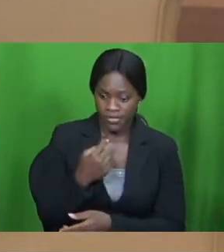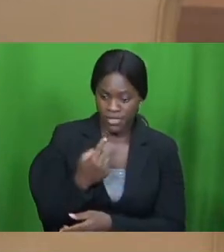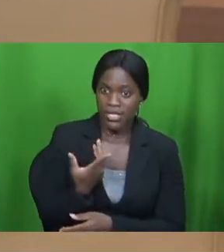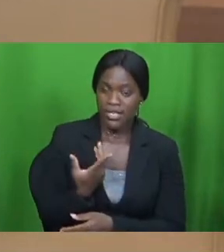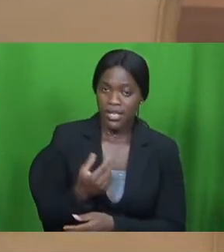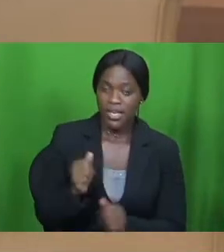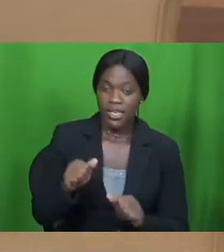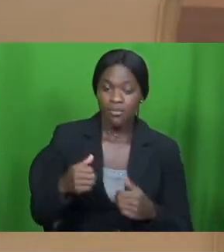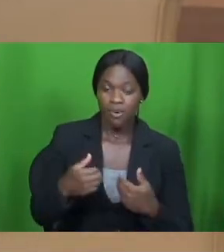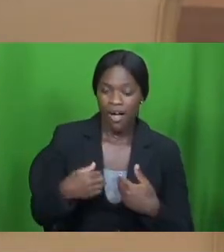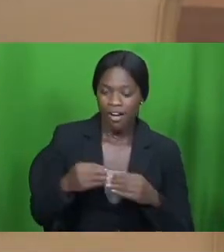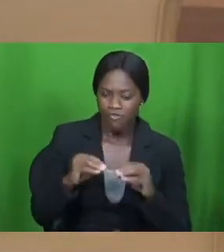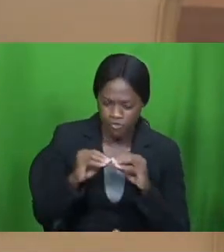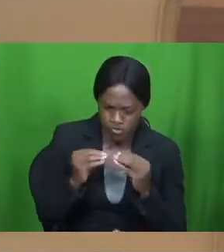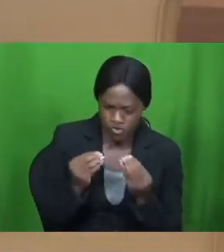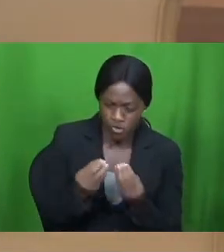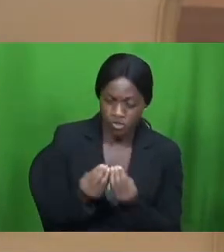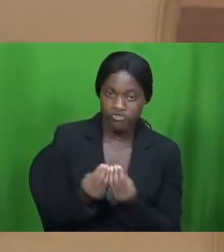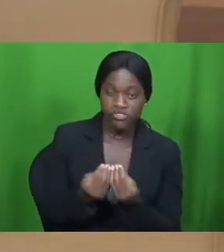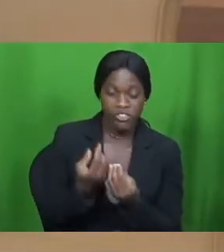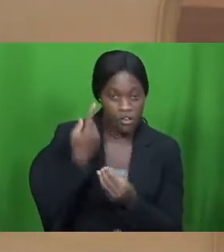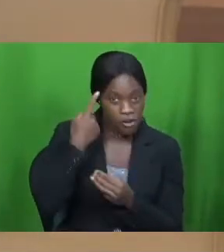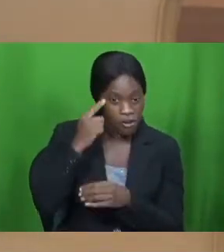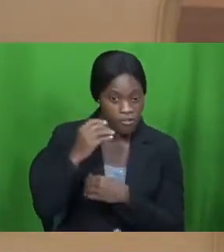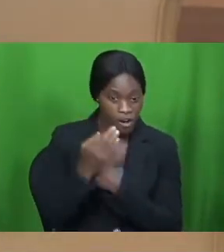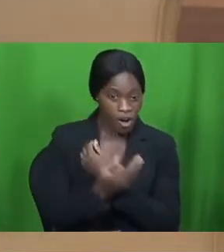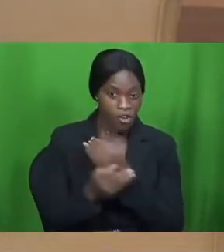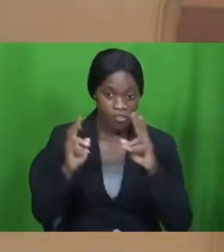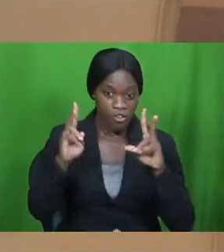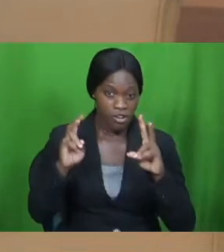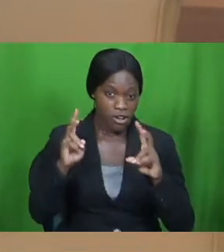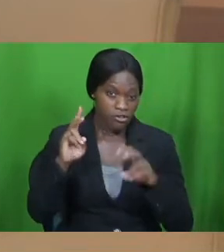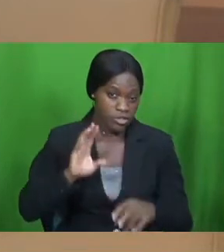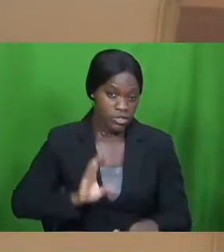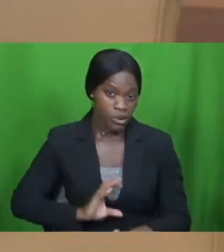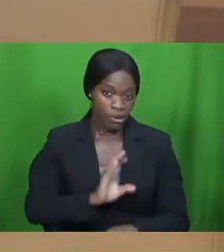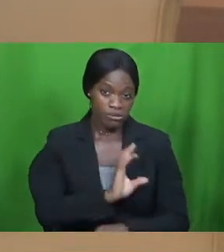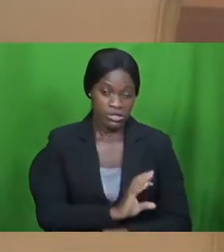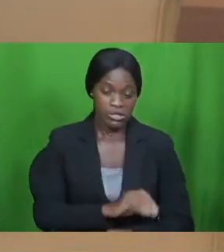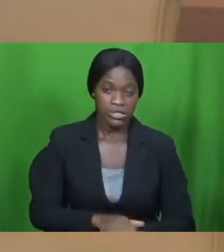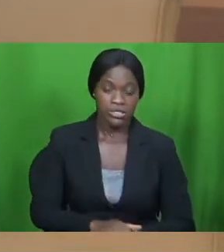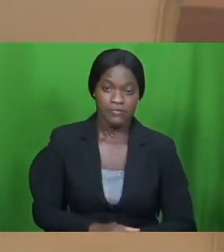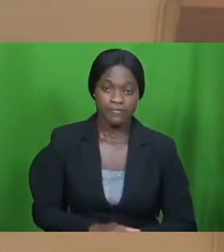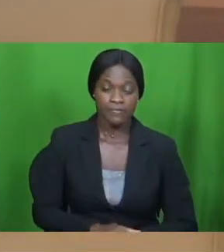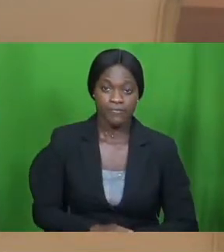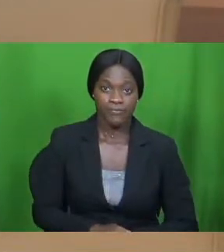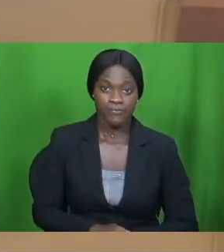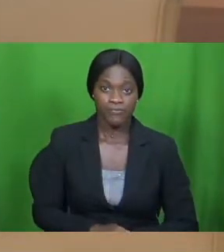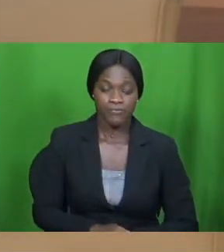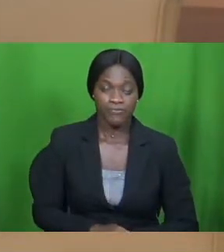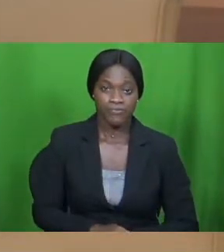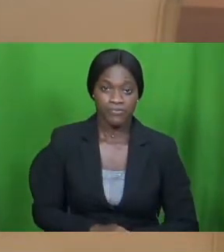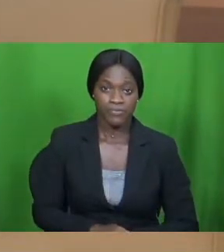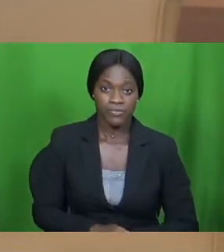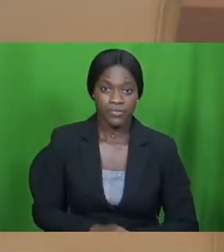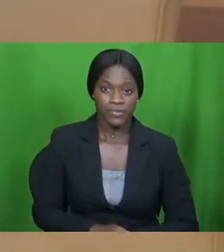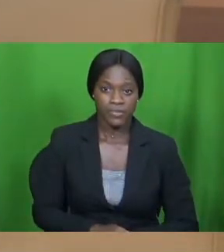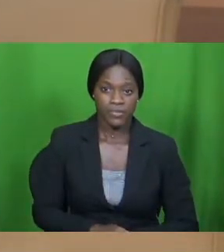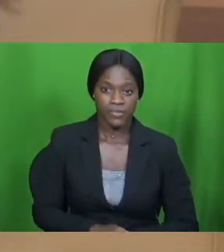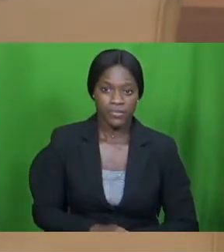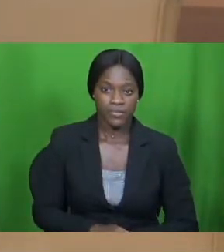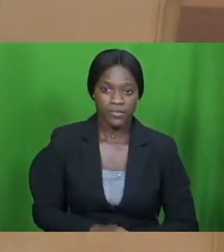secure an office for that particular committee. And because he did a lot